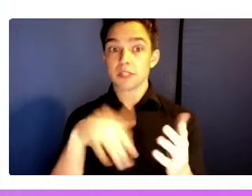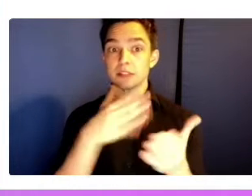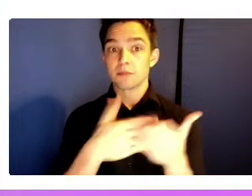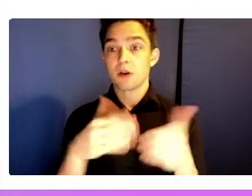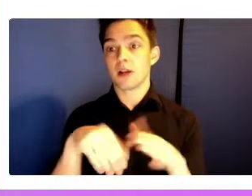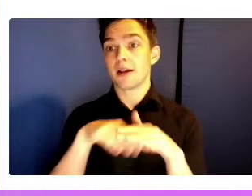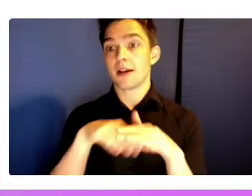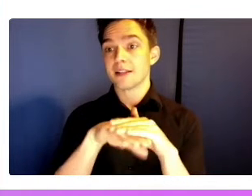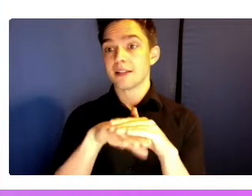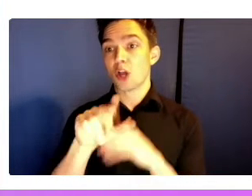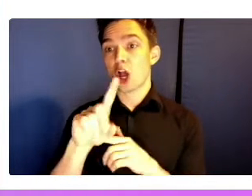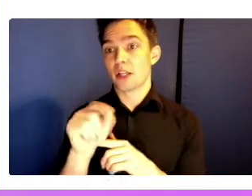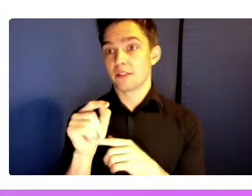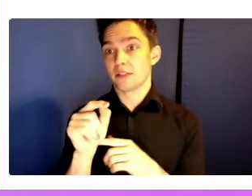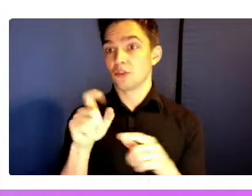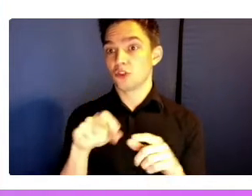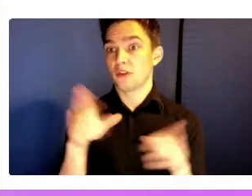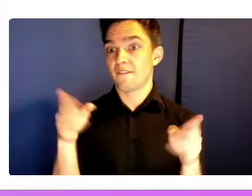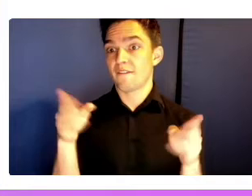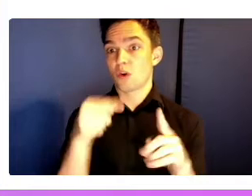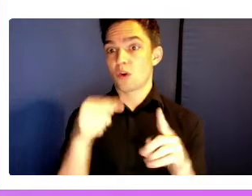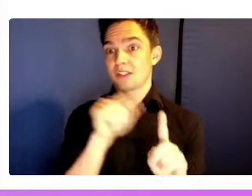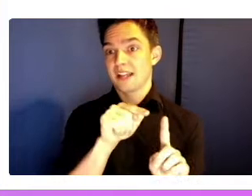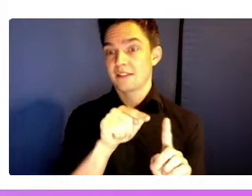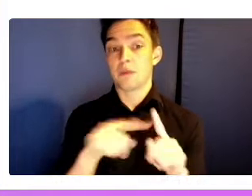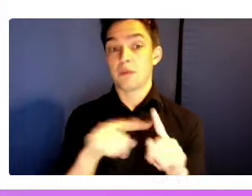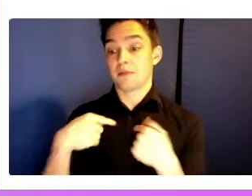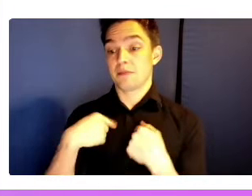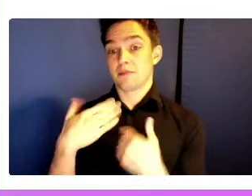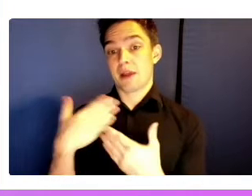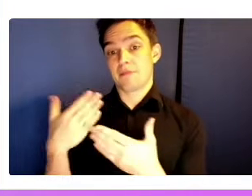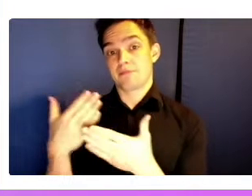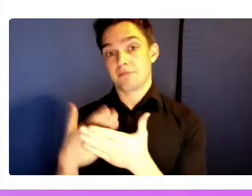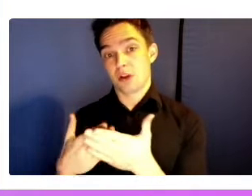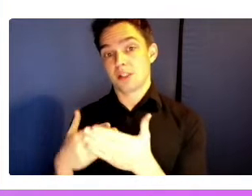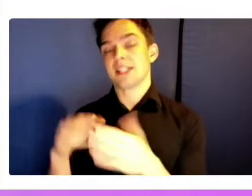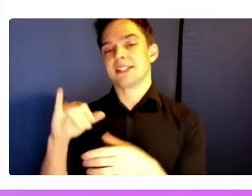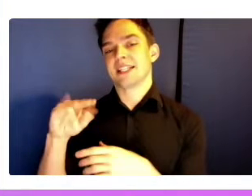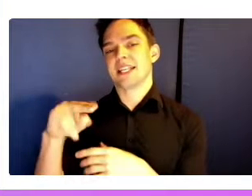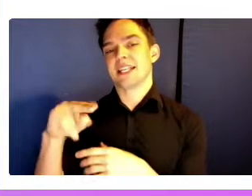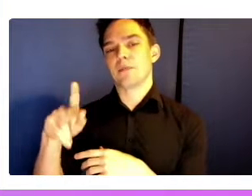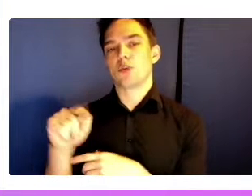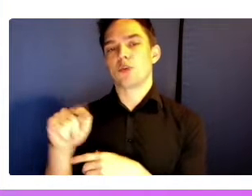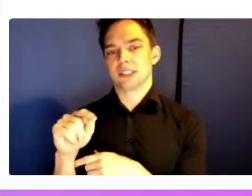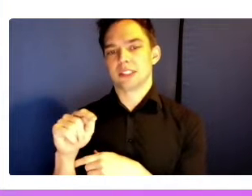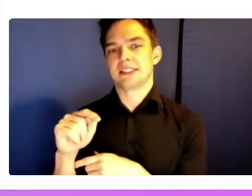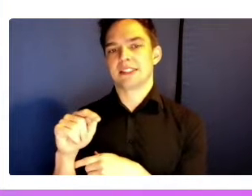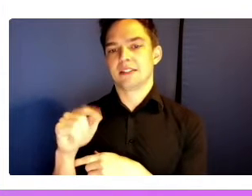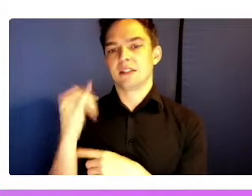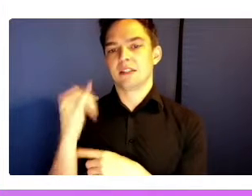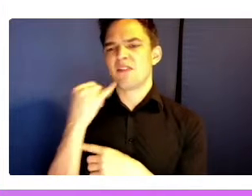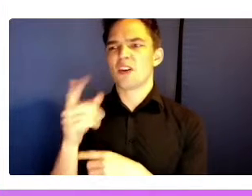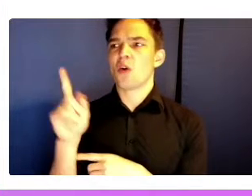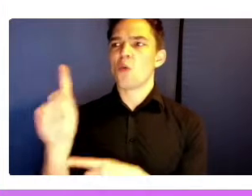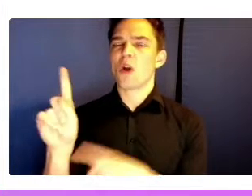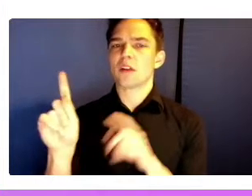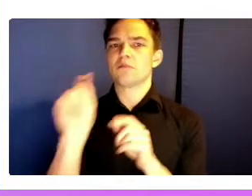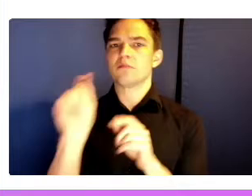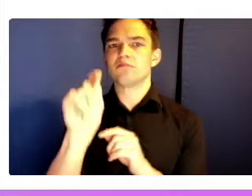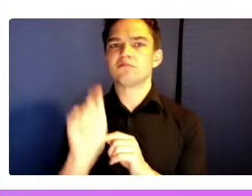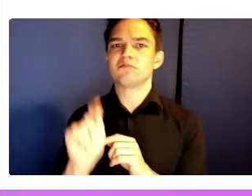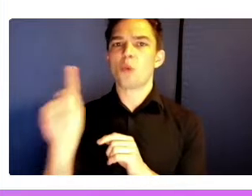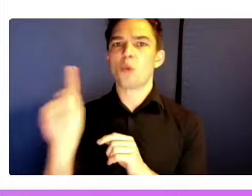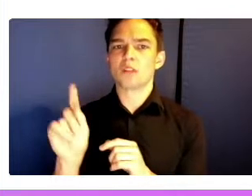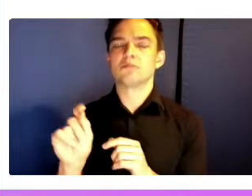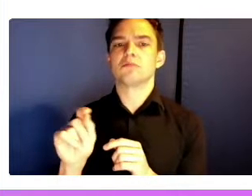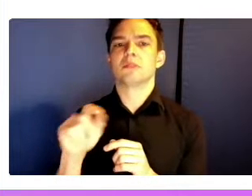accessibility audits should focus on. But the part I work on is the input. And if there was a one-to-one mapping between the input and